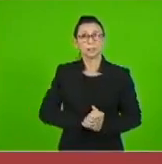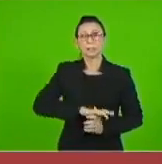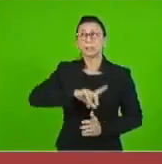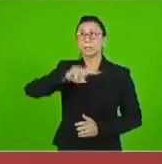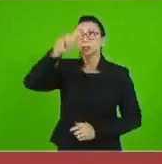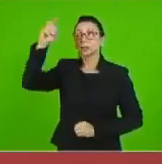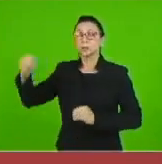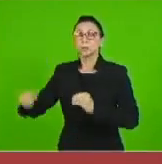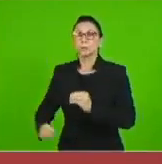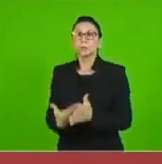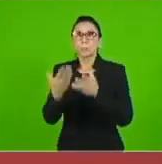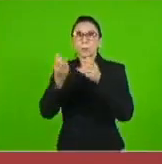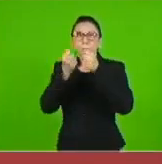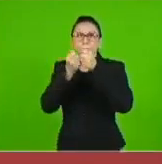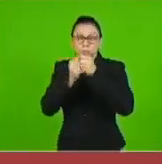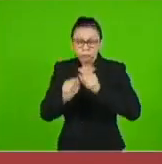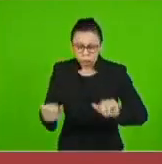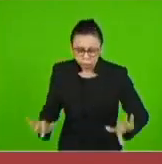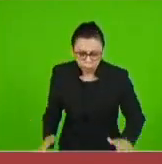a crown of creation.